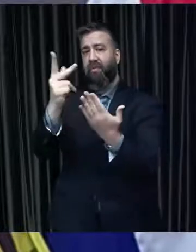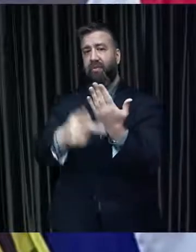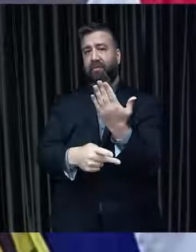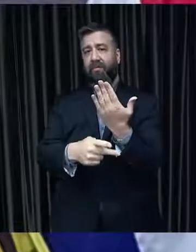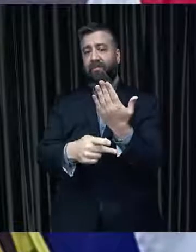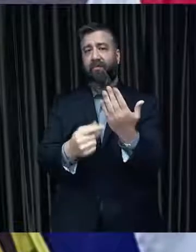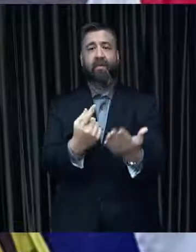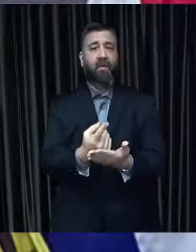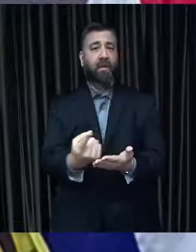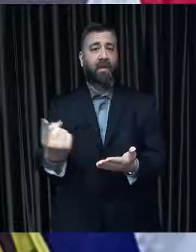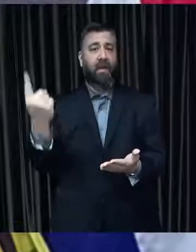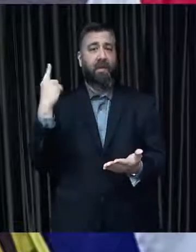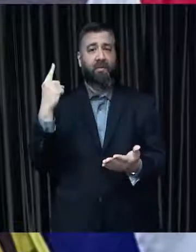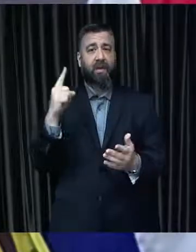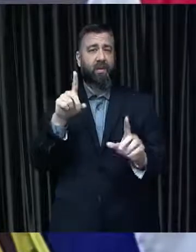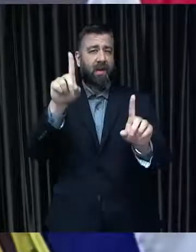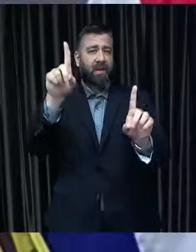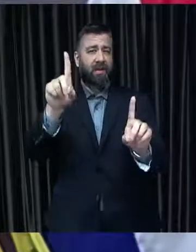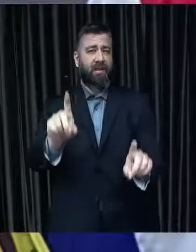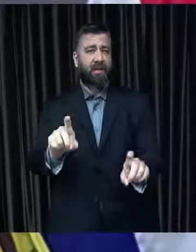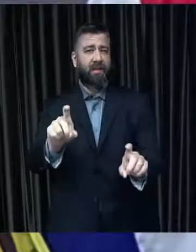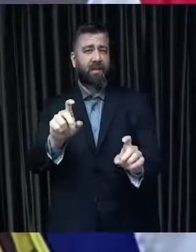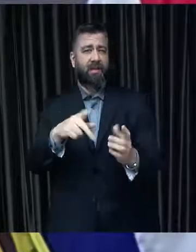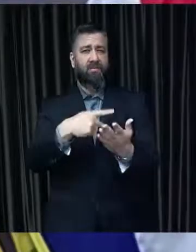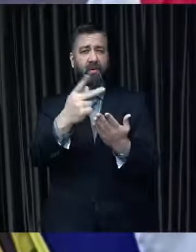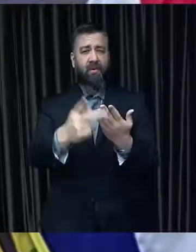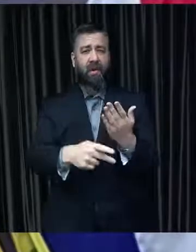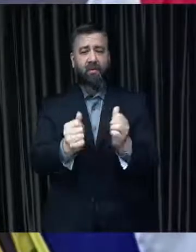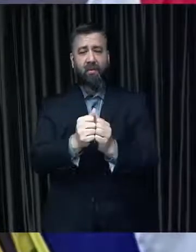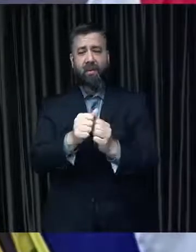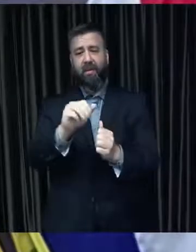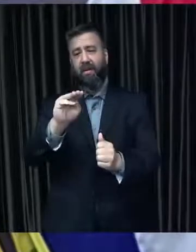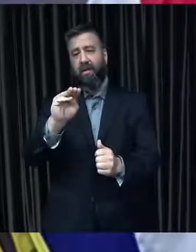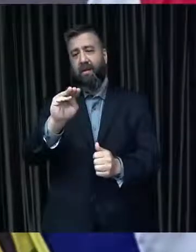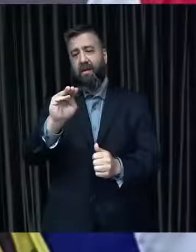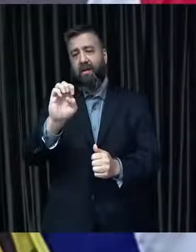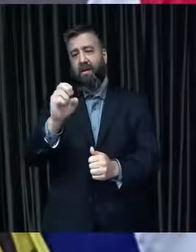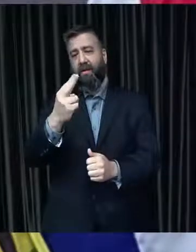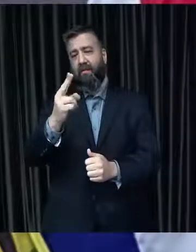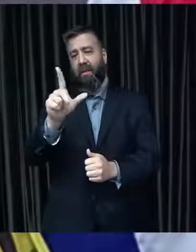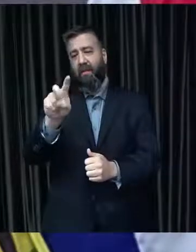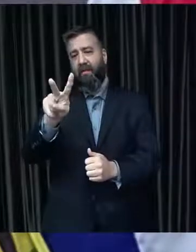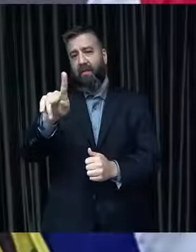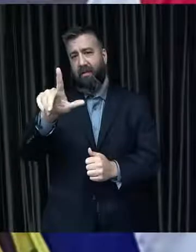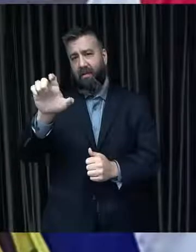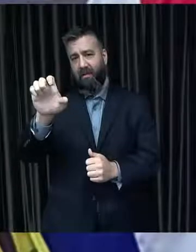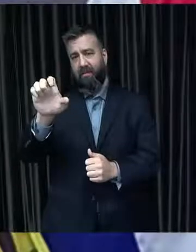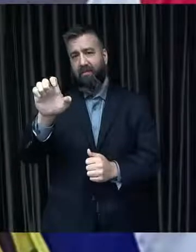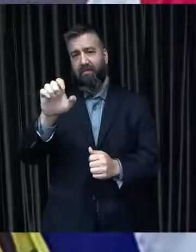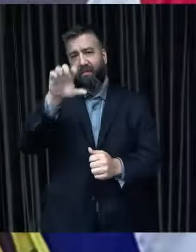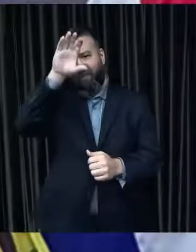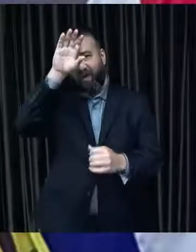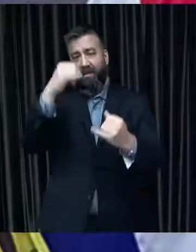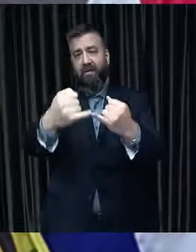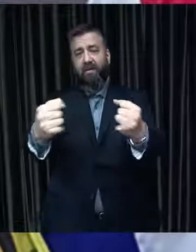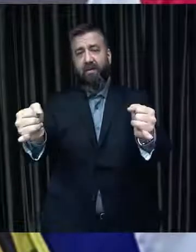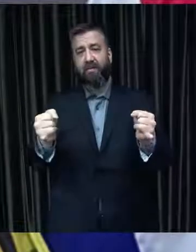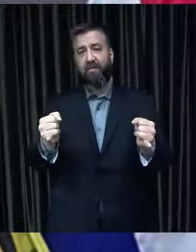Last week, we ran a homebound program with the Melville Fire District, reaching a handful of residents and their live-in